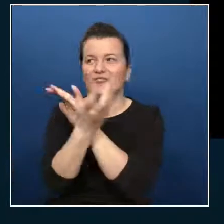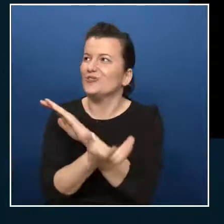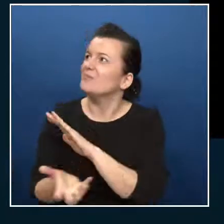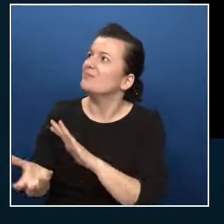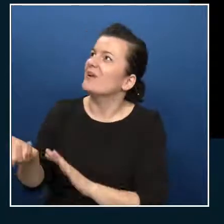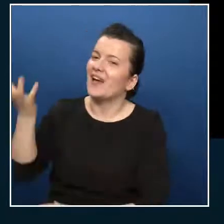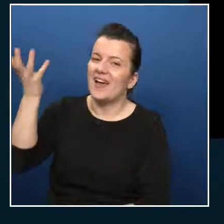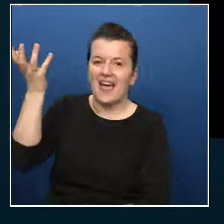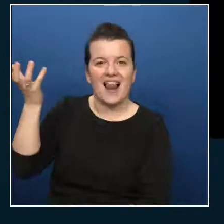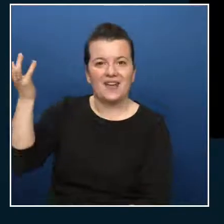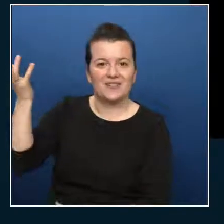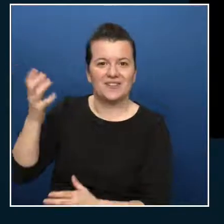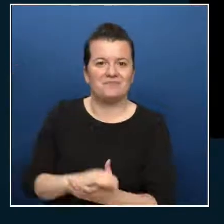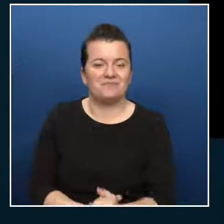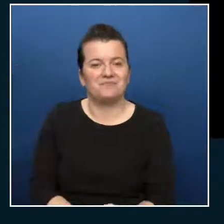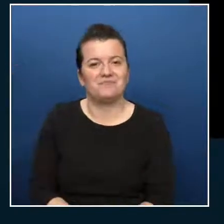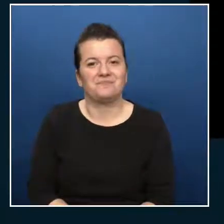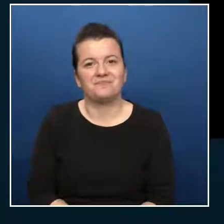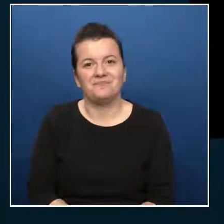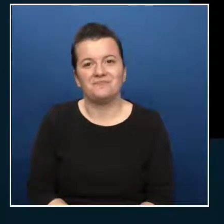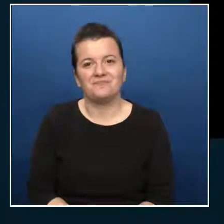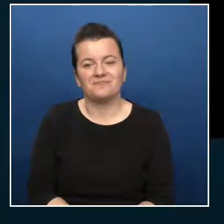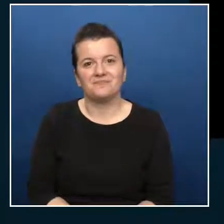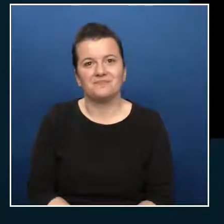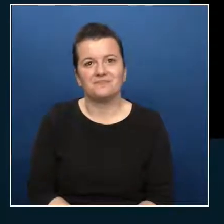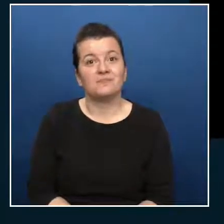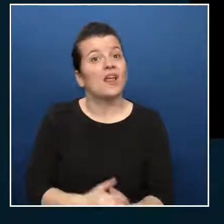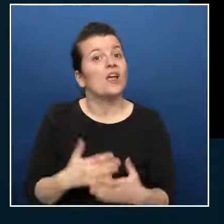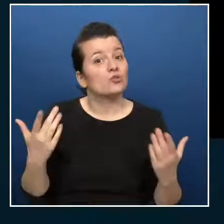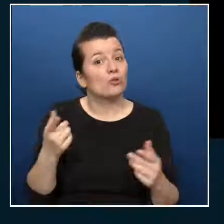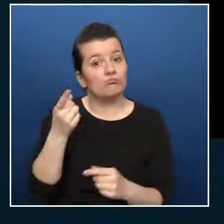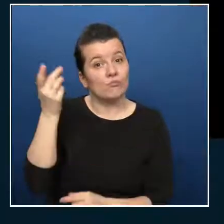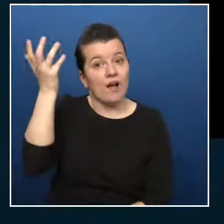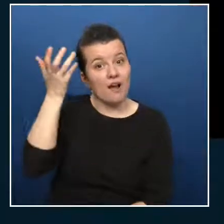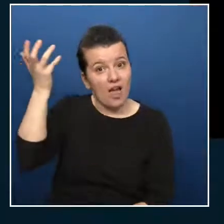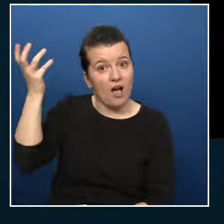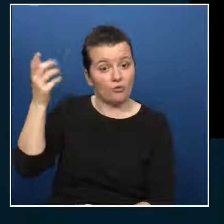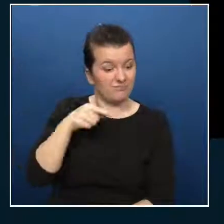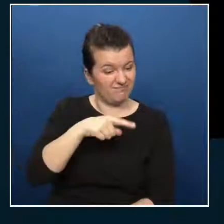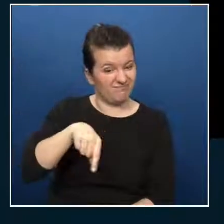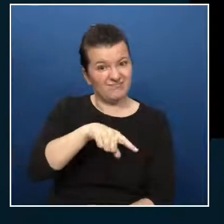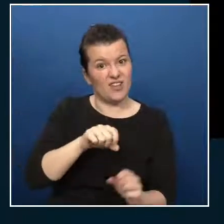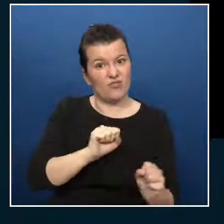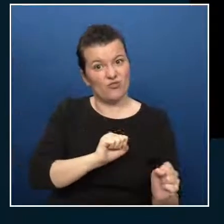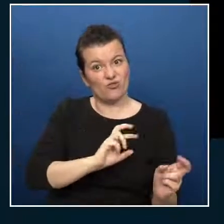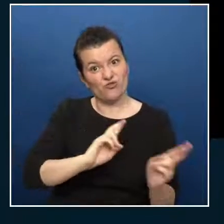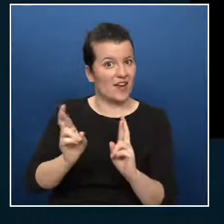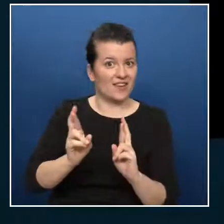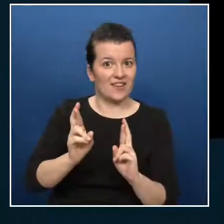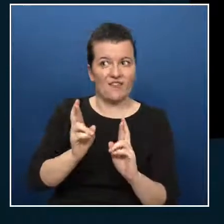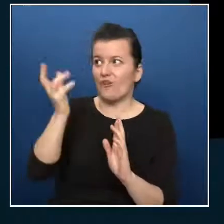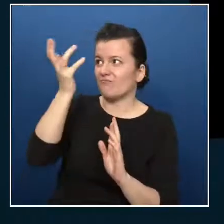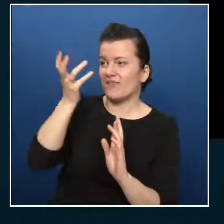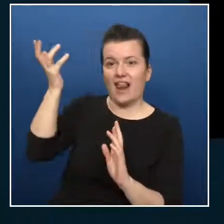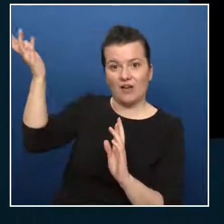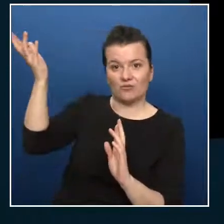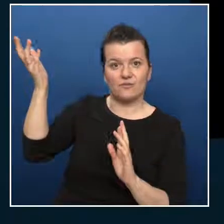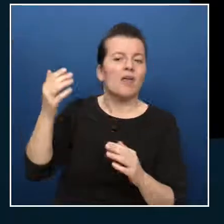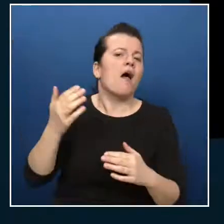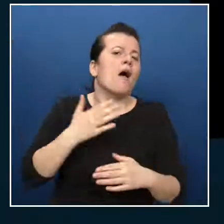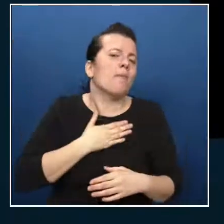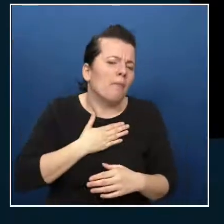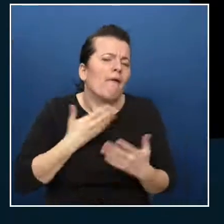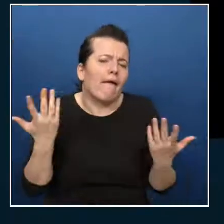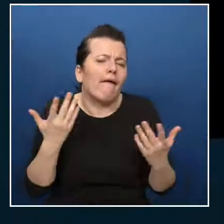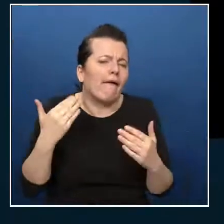cloud ready. And because of my experience, even though it was a kind of like a fiasco for me and